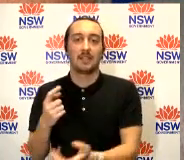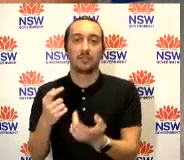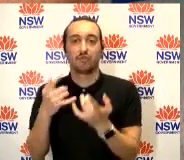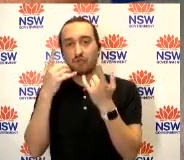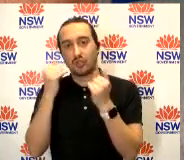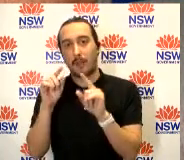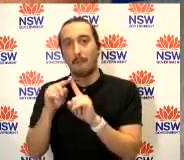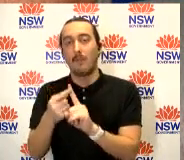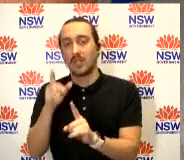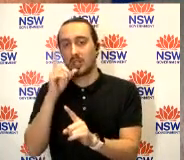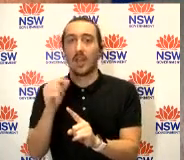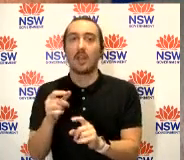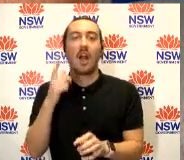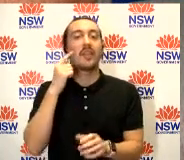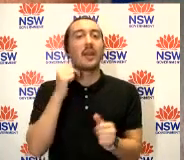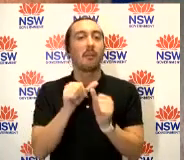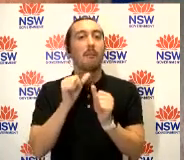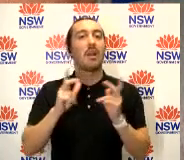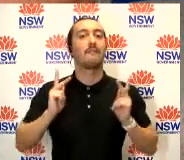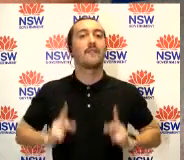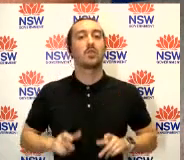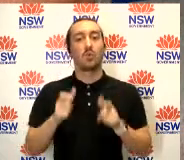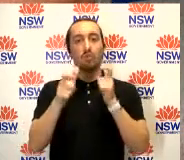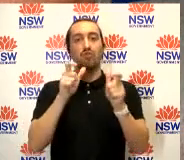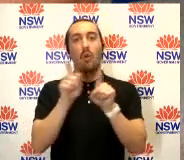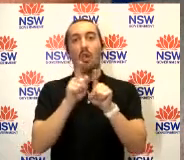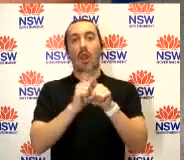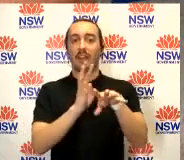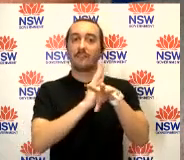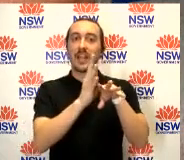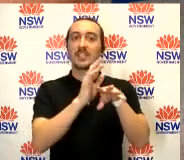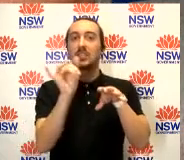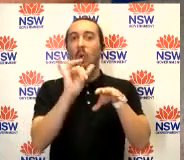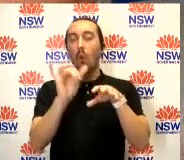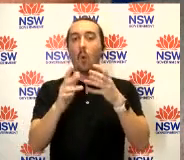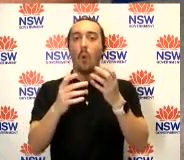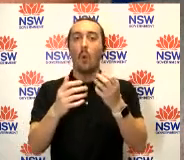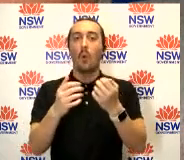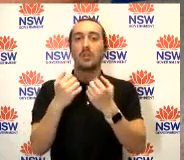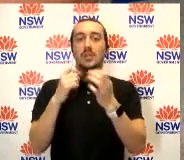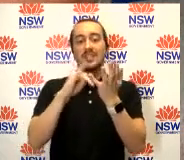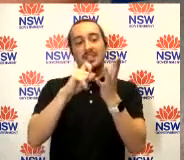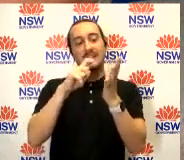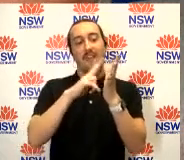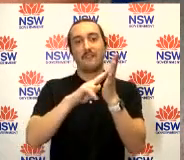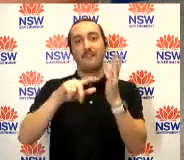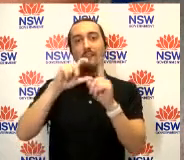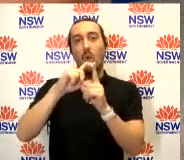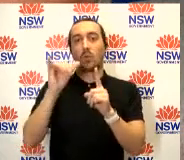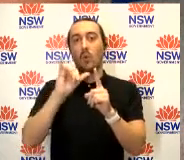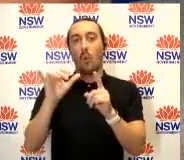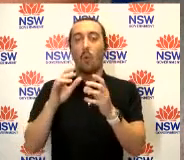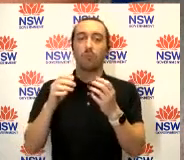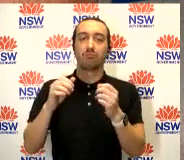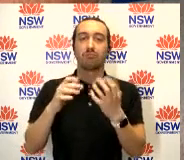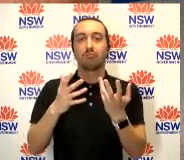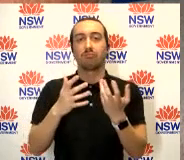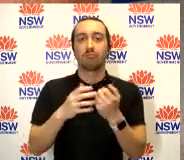the physical controls in place before we worry about an additional admin control in a legislative perspective. Yeah, from a